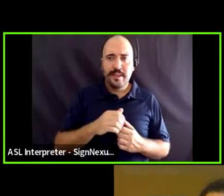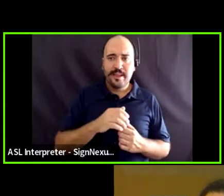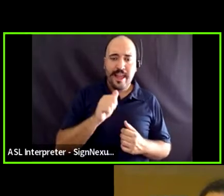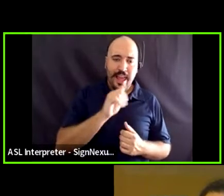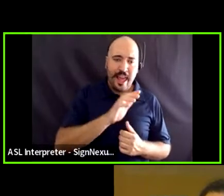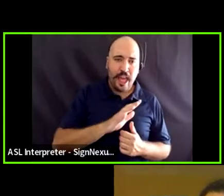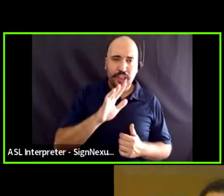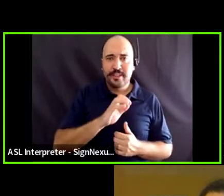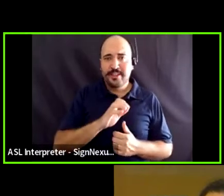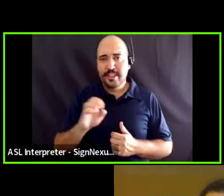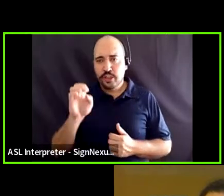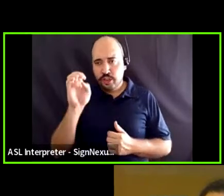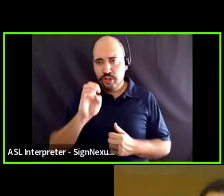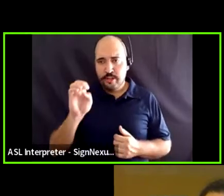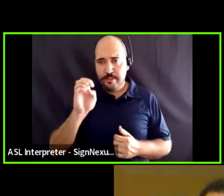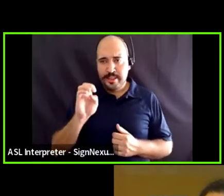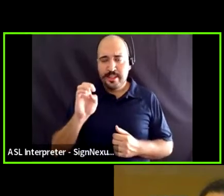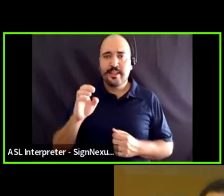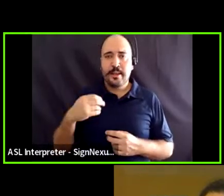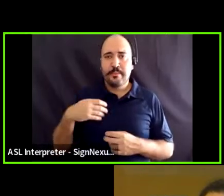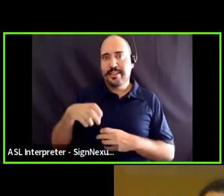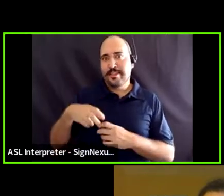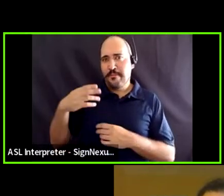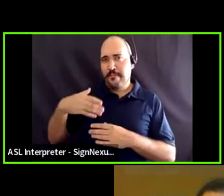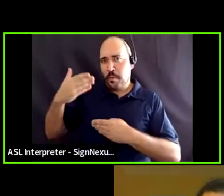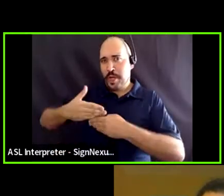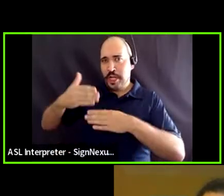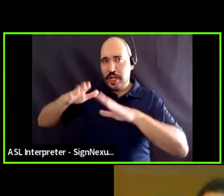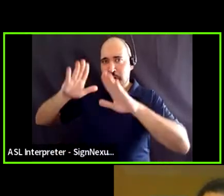European, and I'm sitting in front of a window.